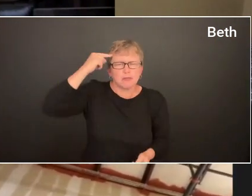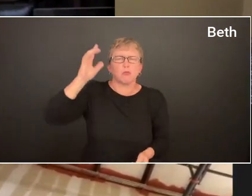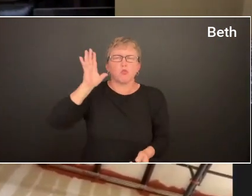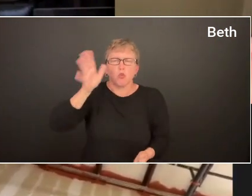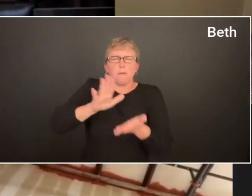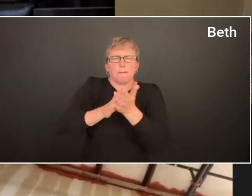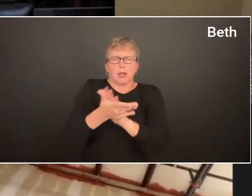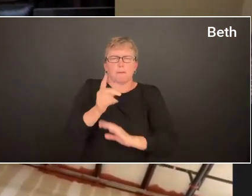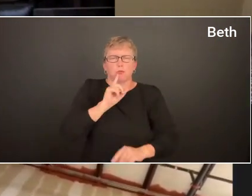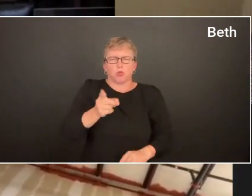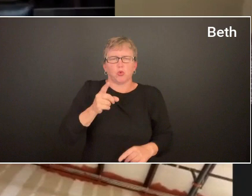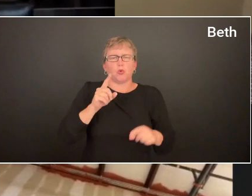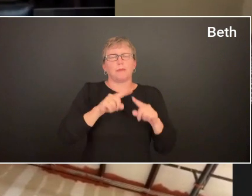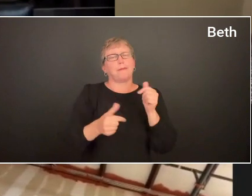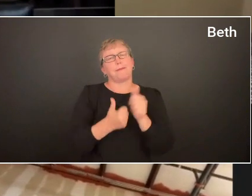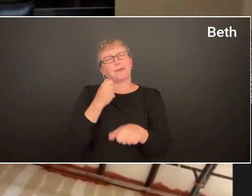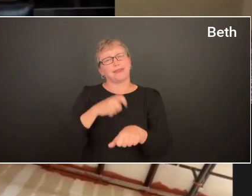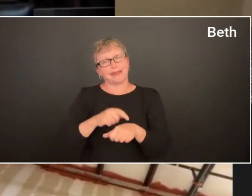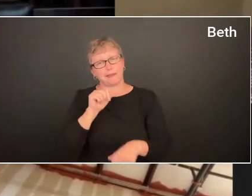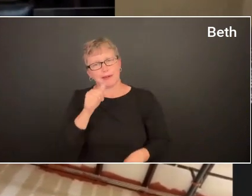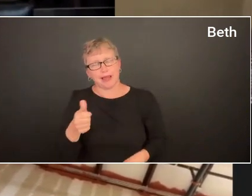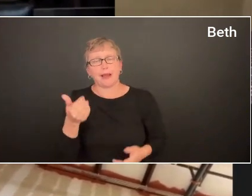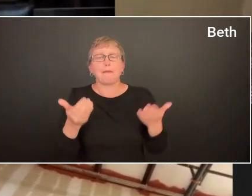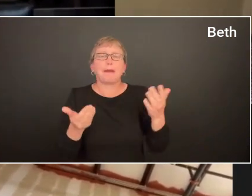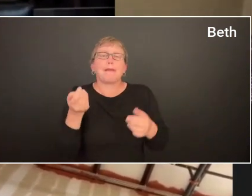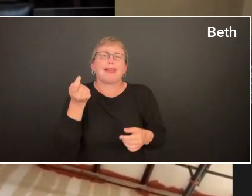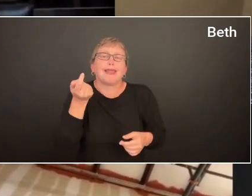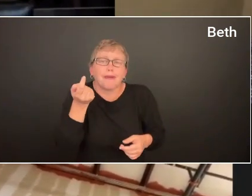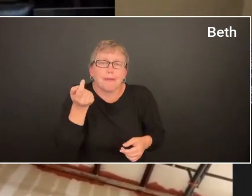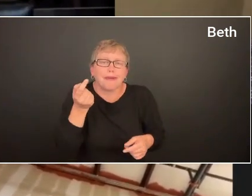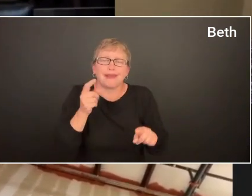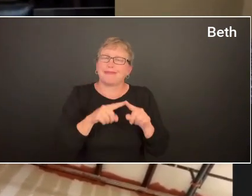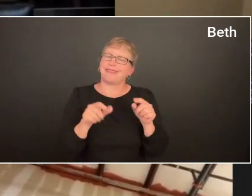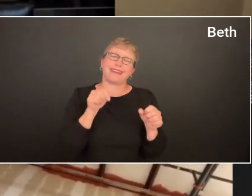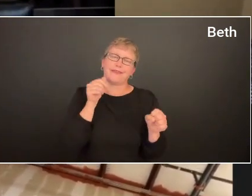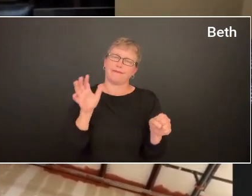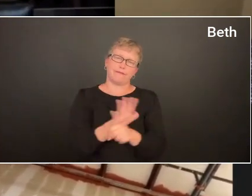if it is true a little bit, it's not going to be fully true. And